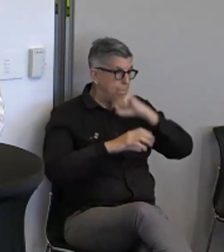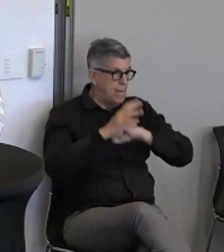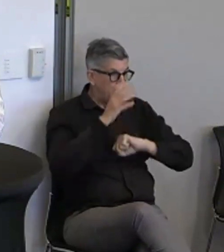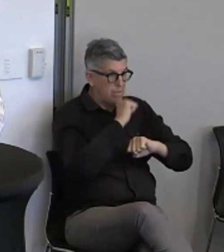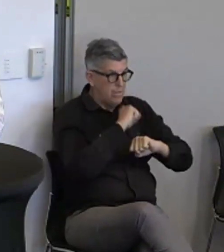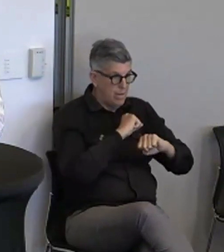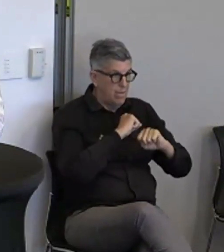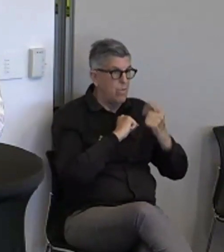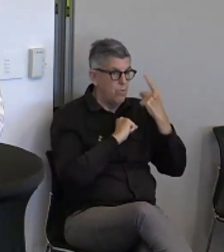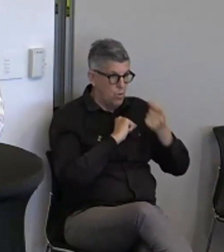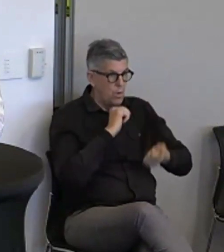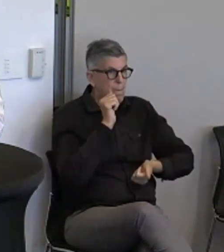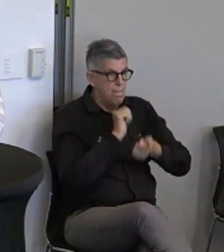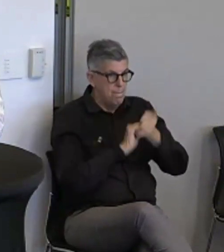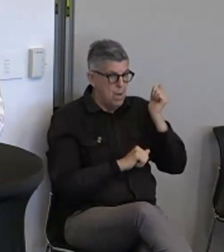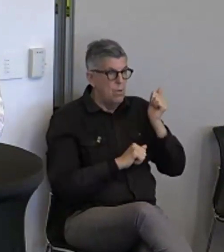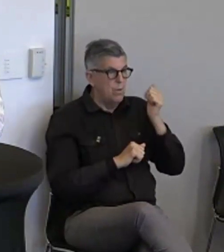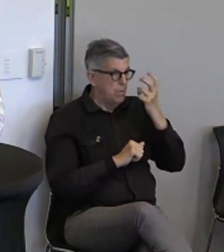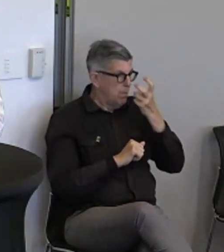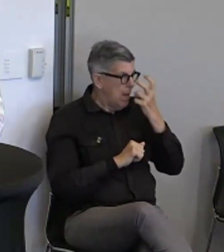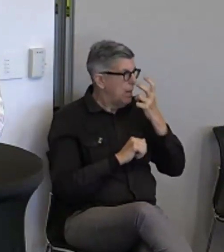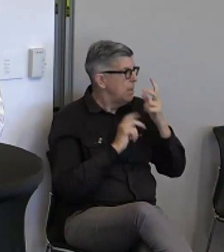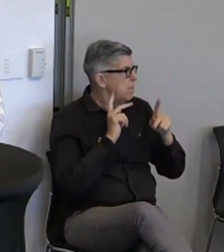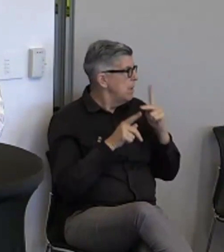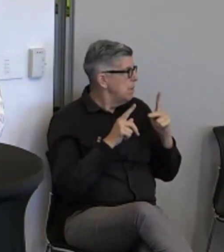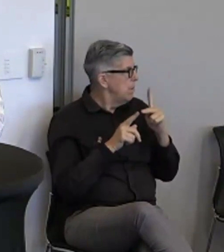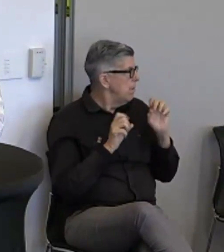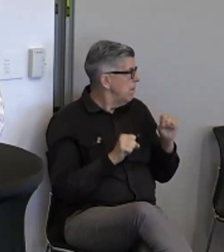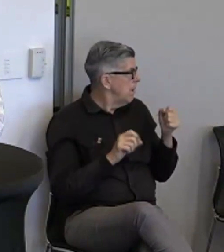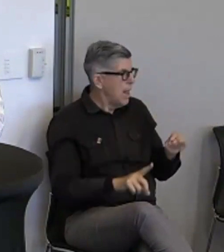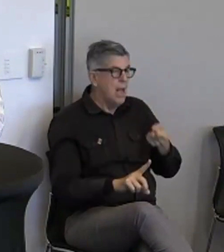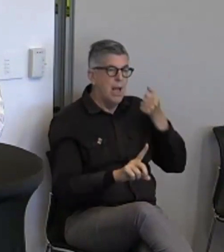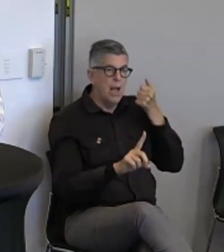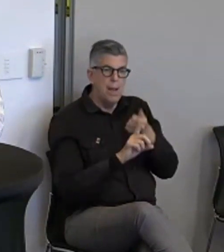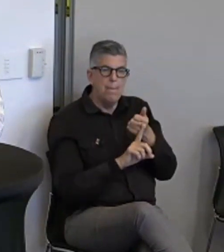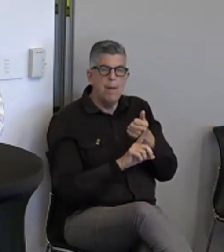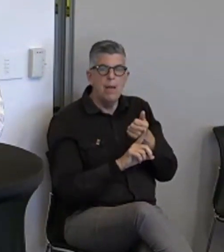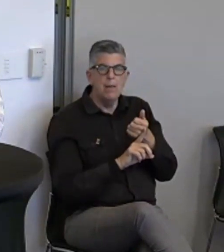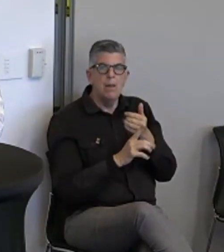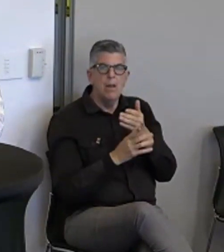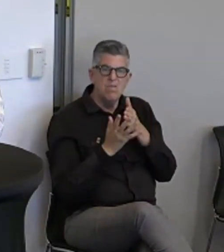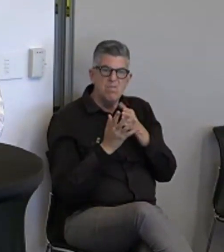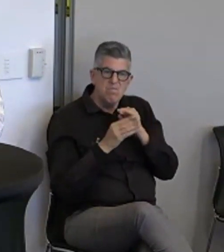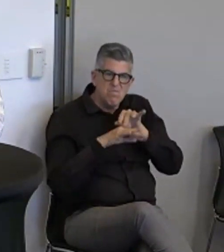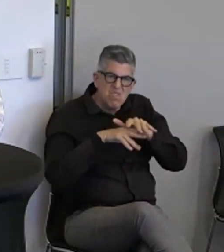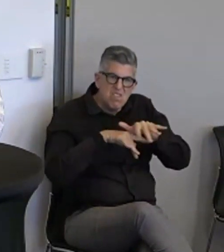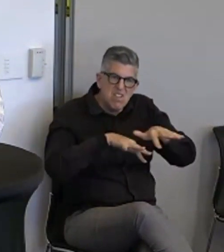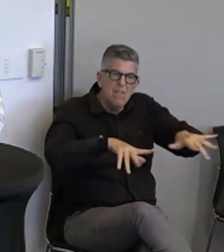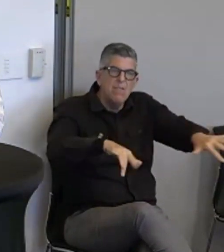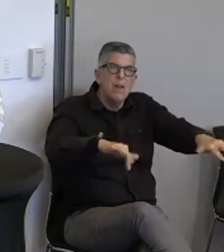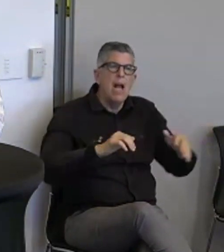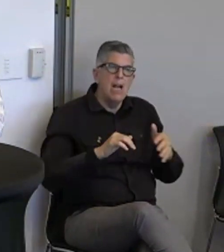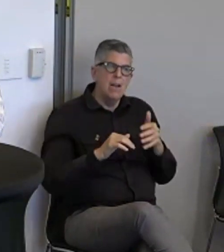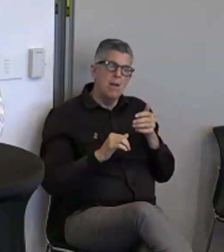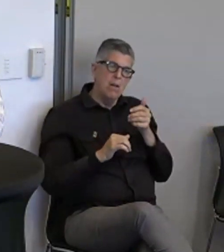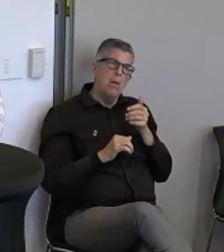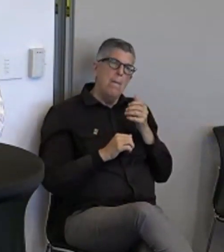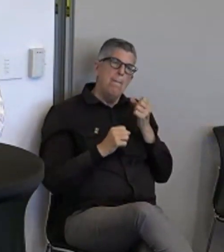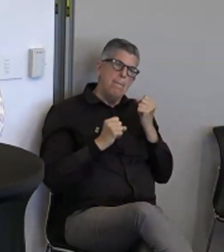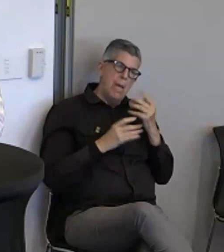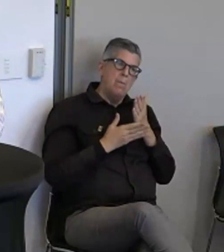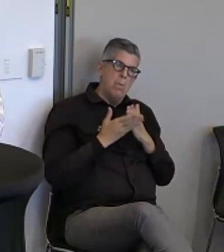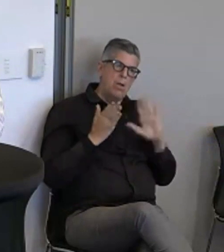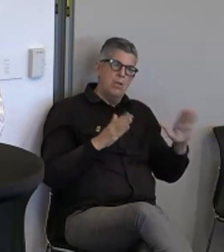lives of blind people, it really has an impact that can be felt throughout the spheres of your life, even though you may not